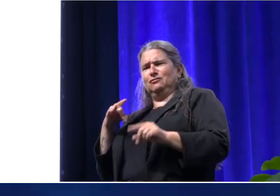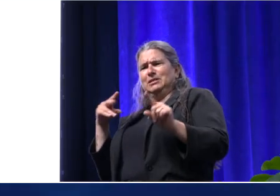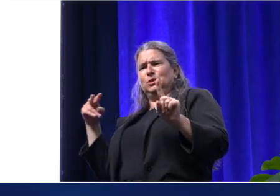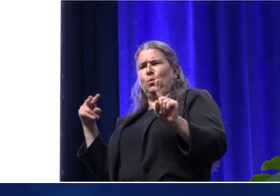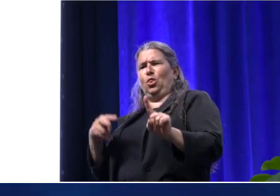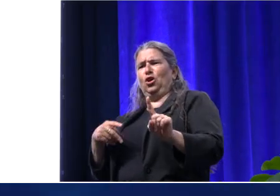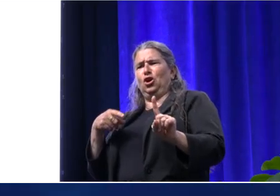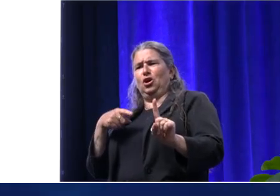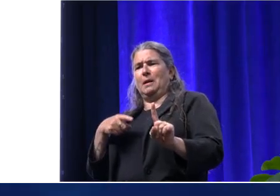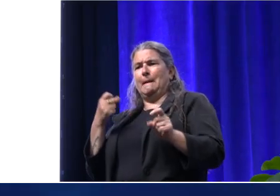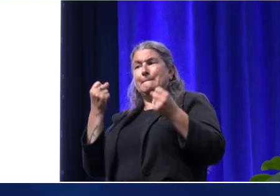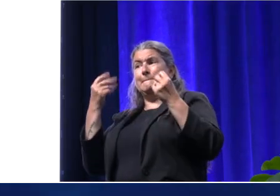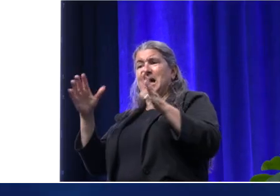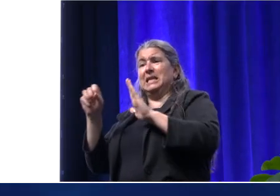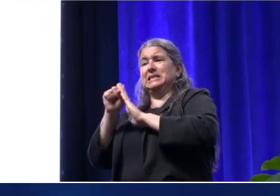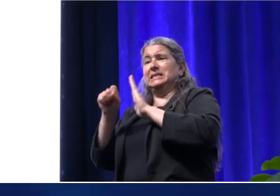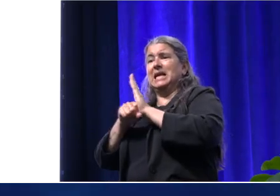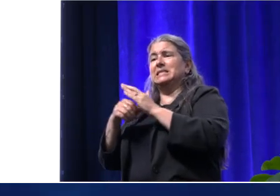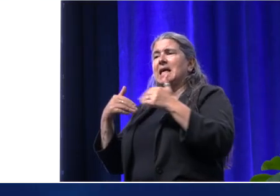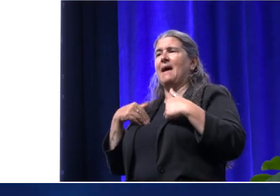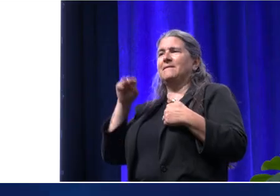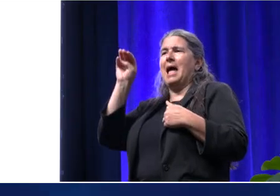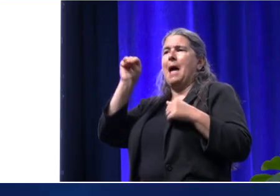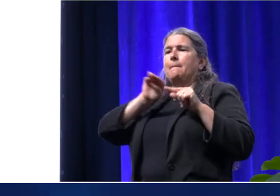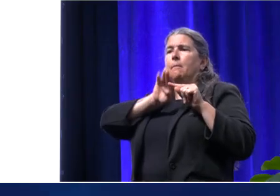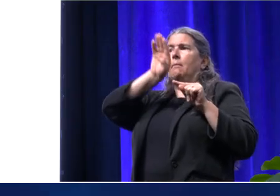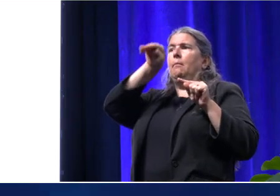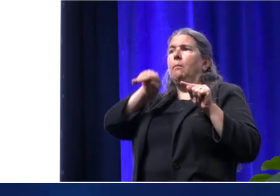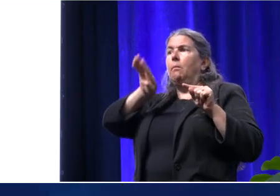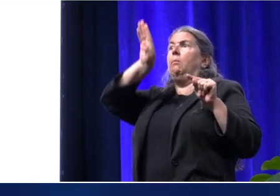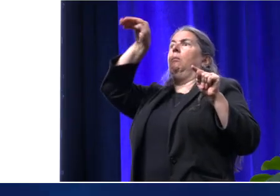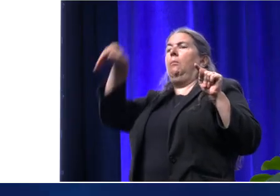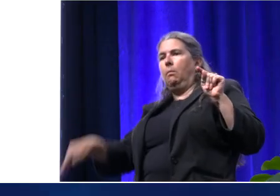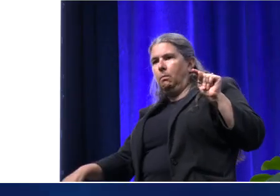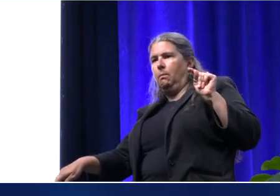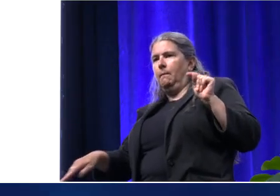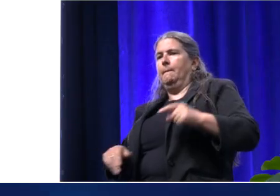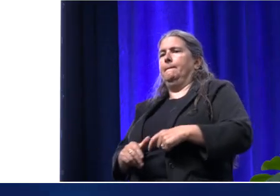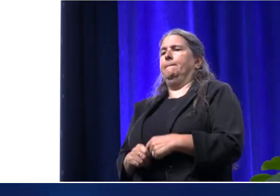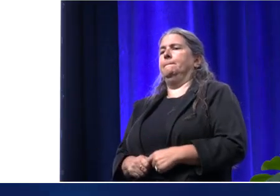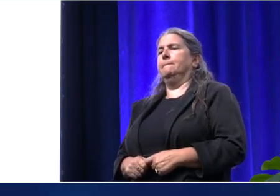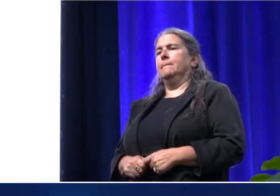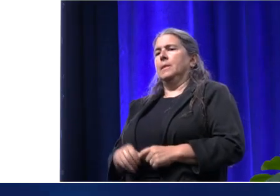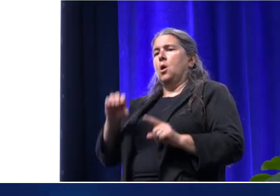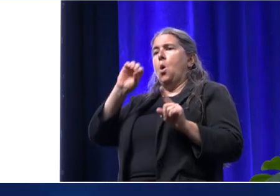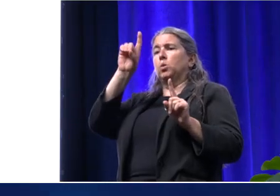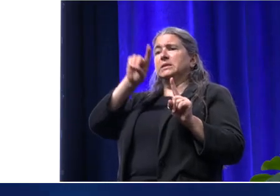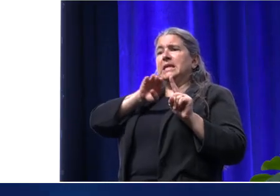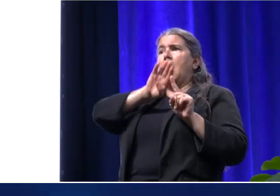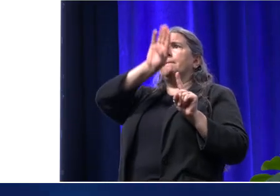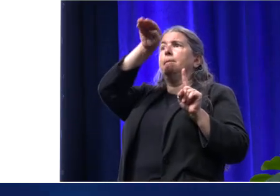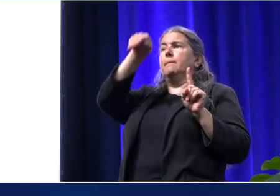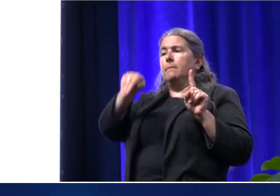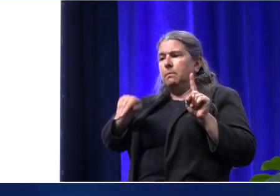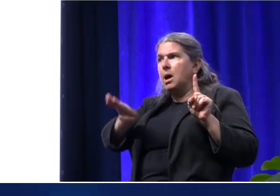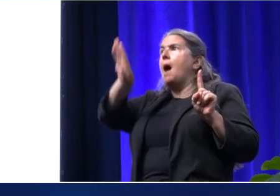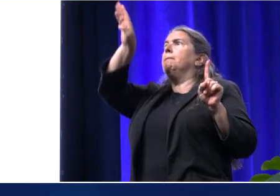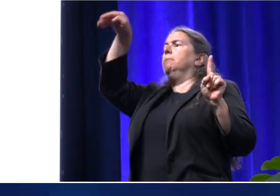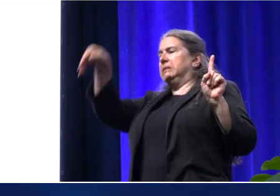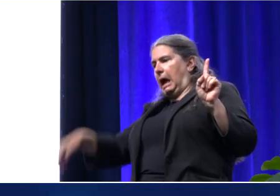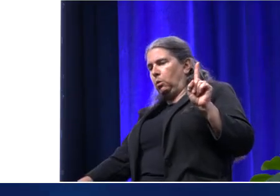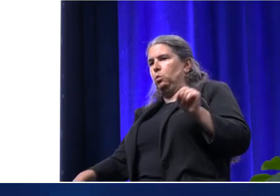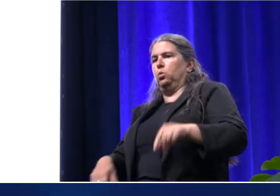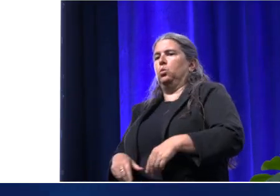of states that have M-shaped recoveries, where overdoses went up, came down, and then went up again, and then came